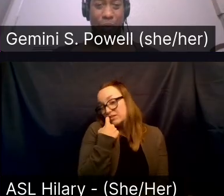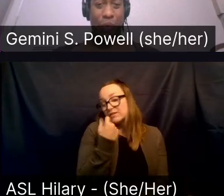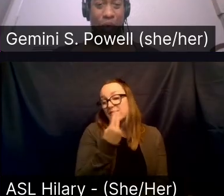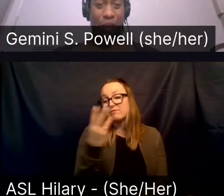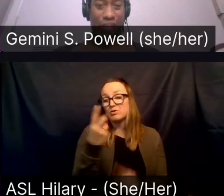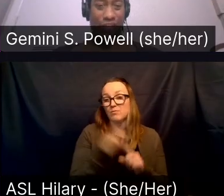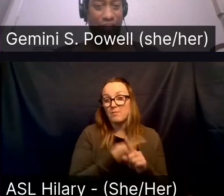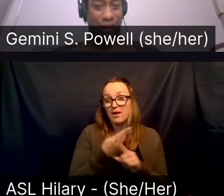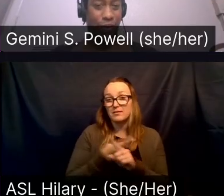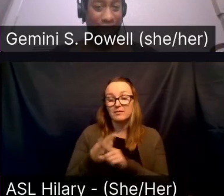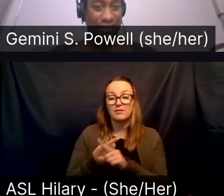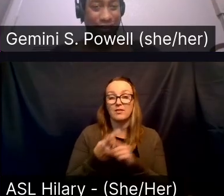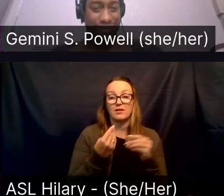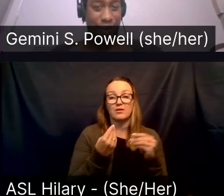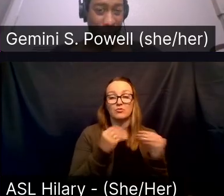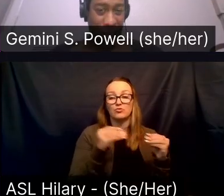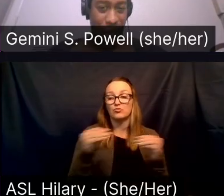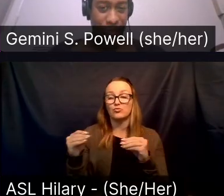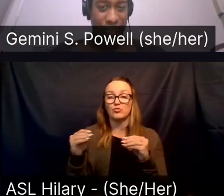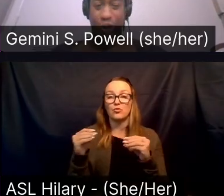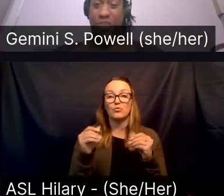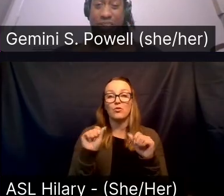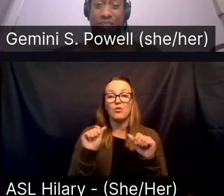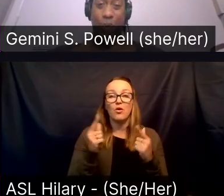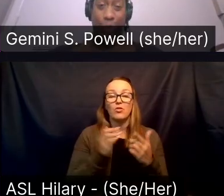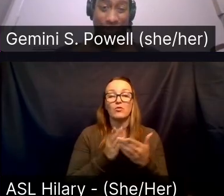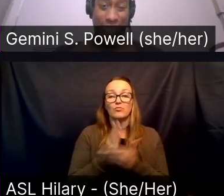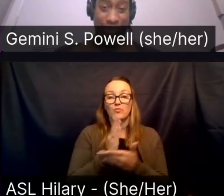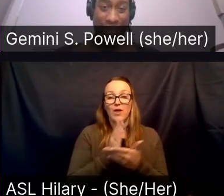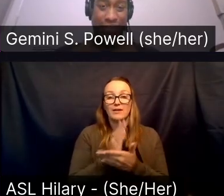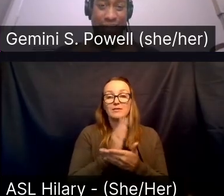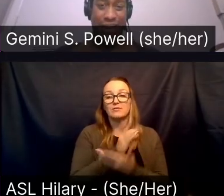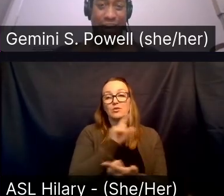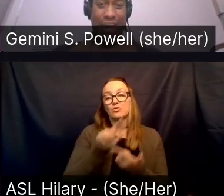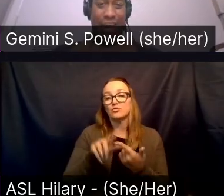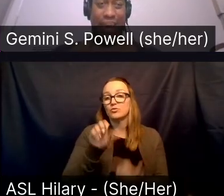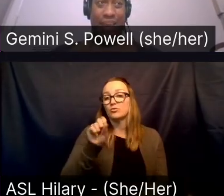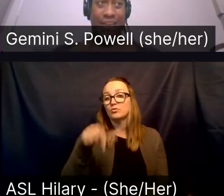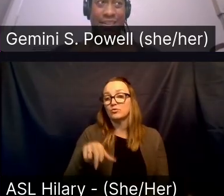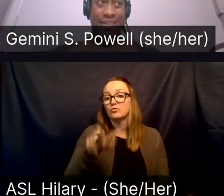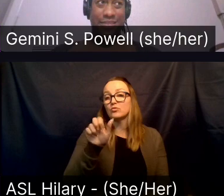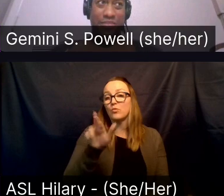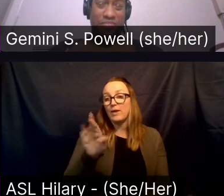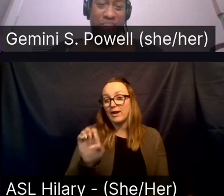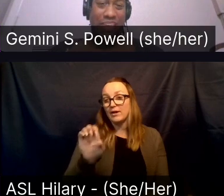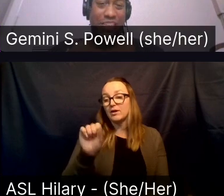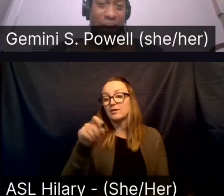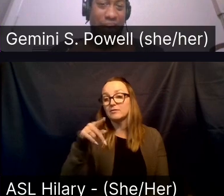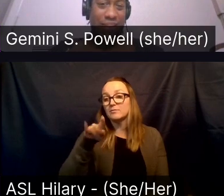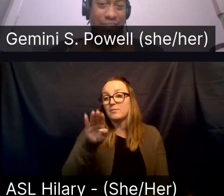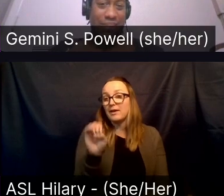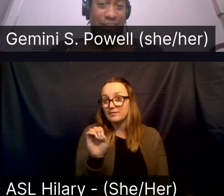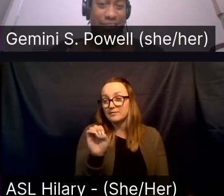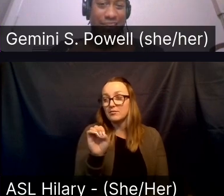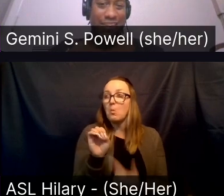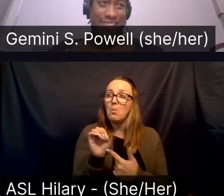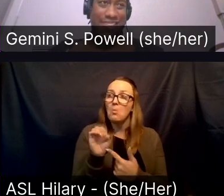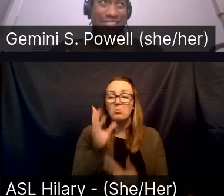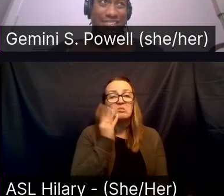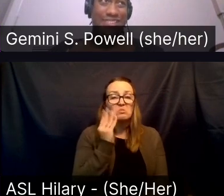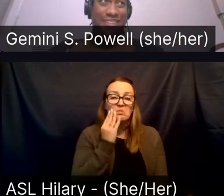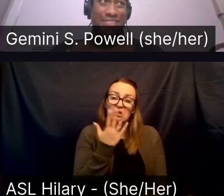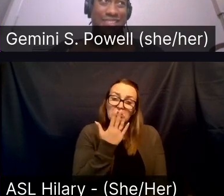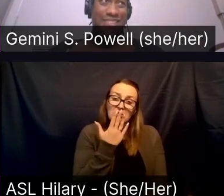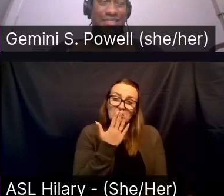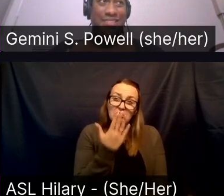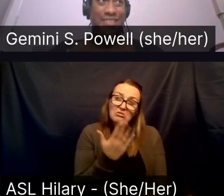essentially sold all of their rights to domain hosting over to Squarespace. And the experience is good. It's